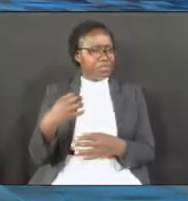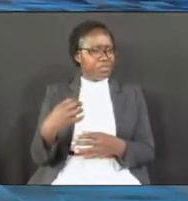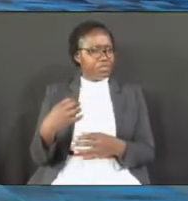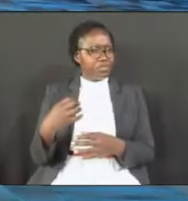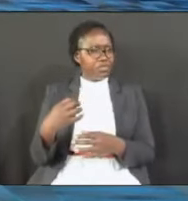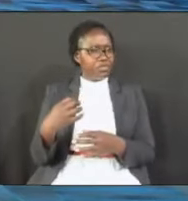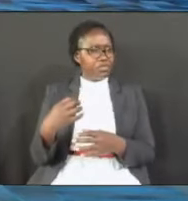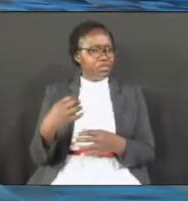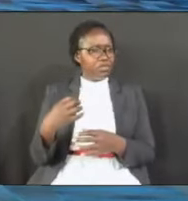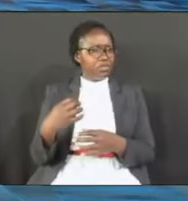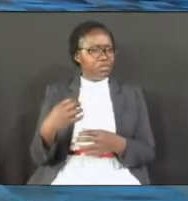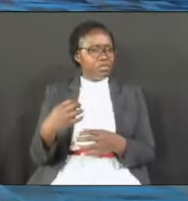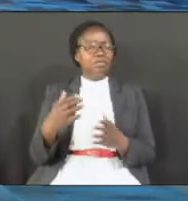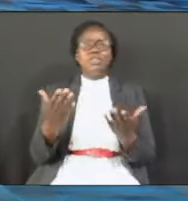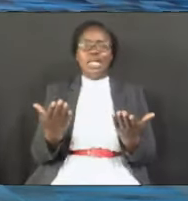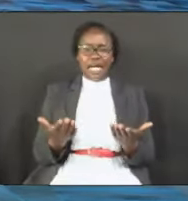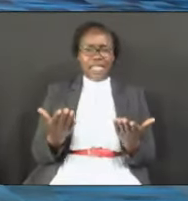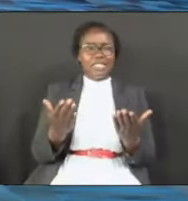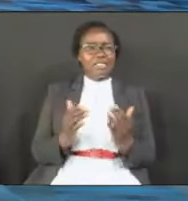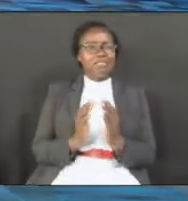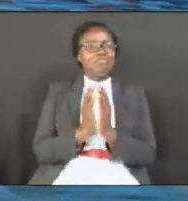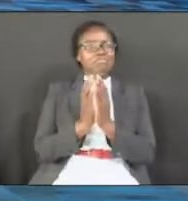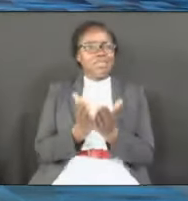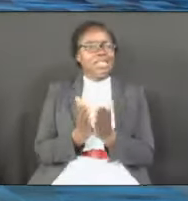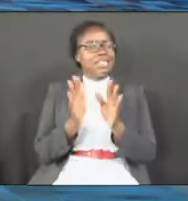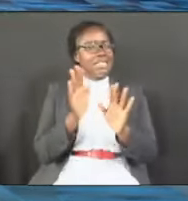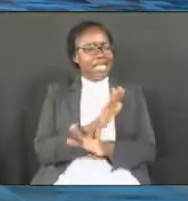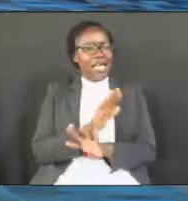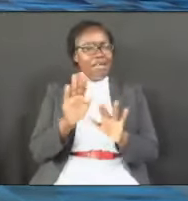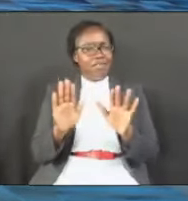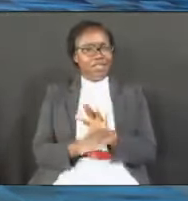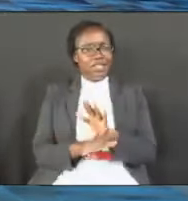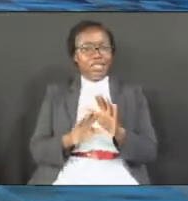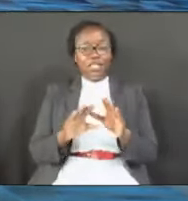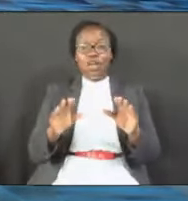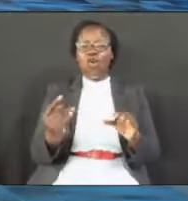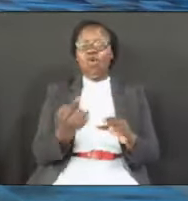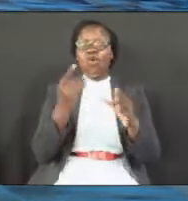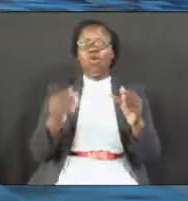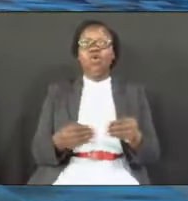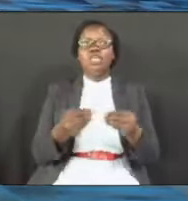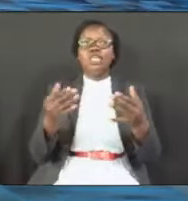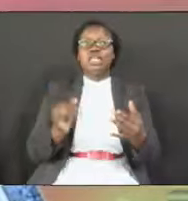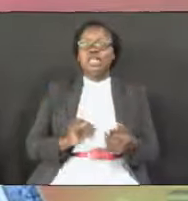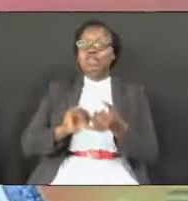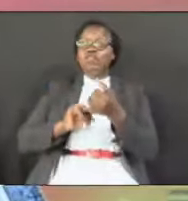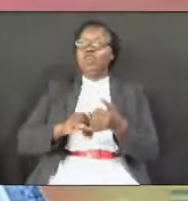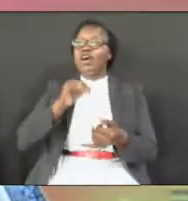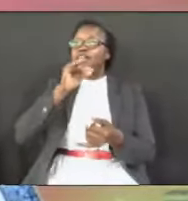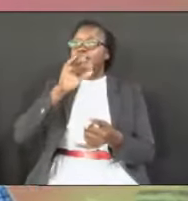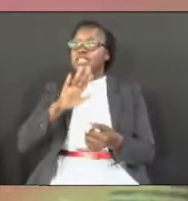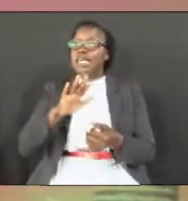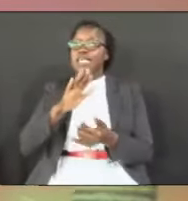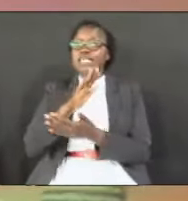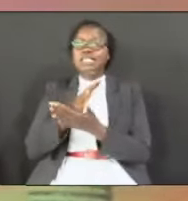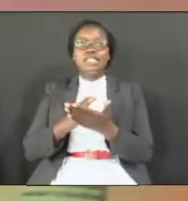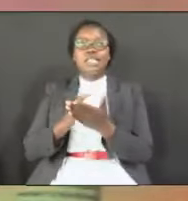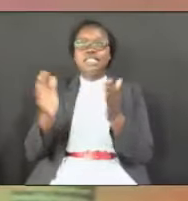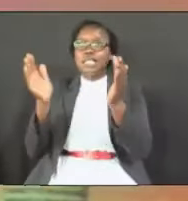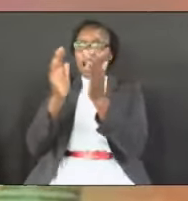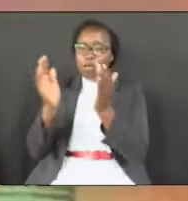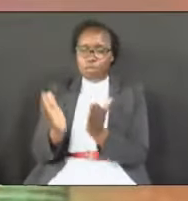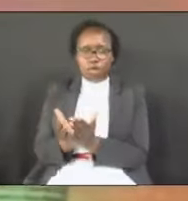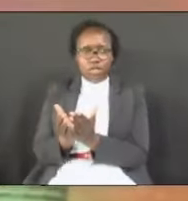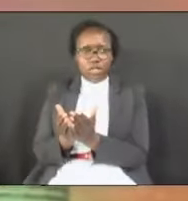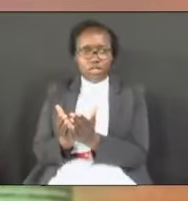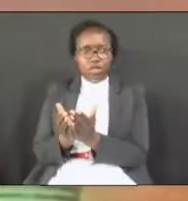camels, he had cows, he had sheep, he had all everything that he needed. He would only give his wife and his son just a bottle of what? Of